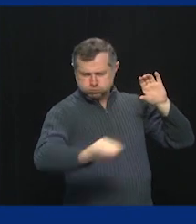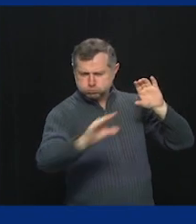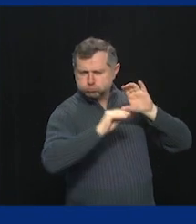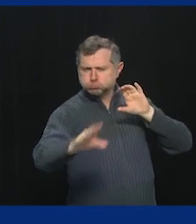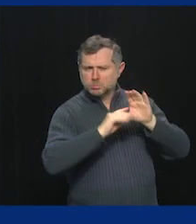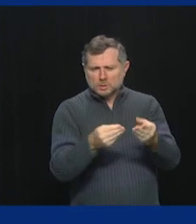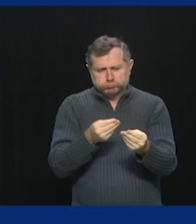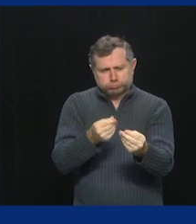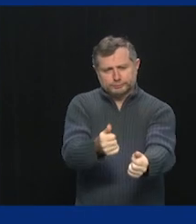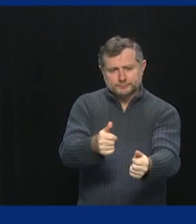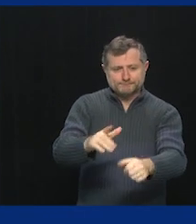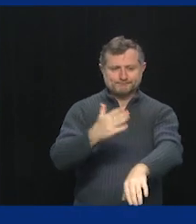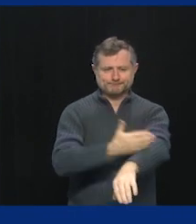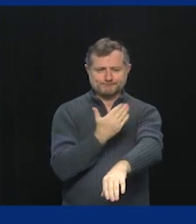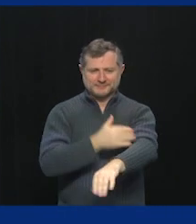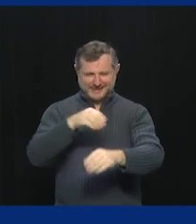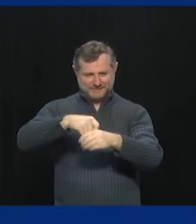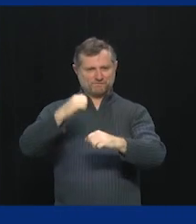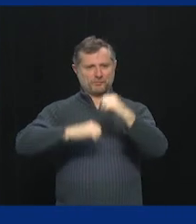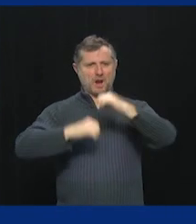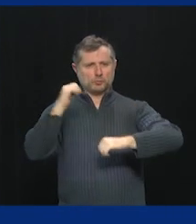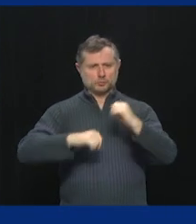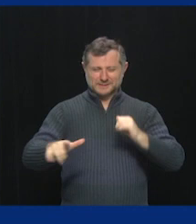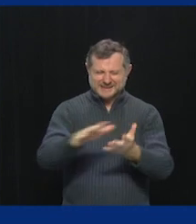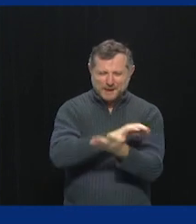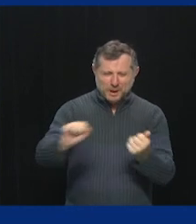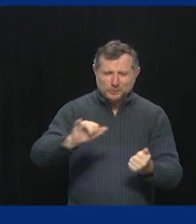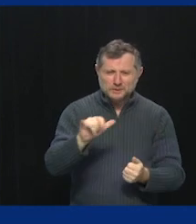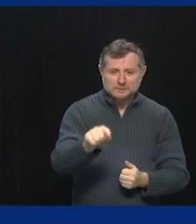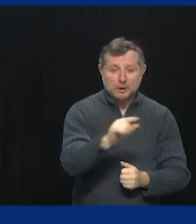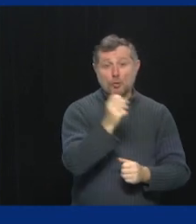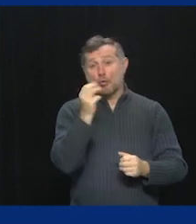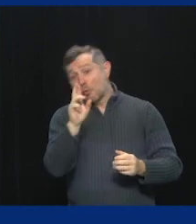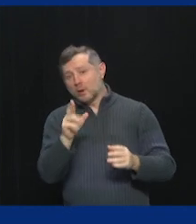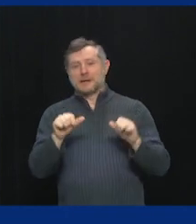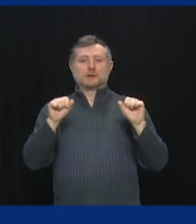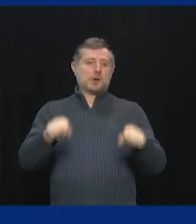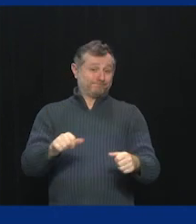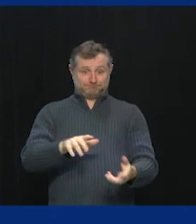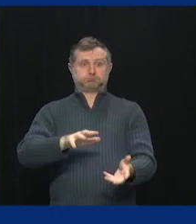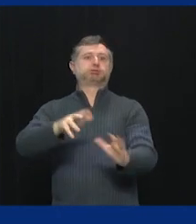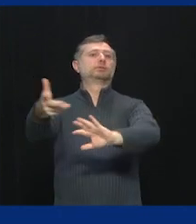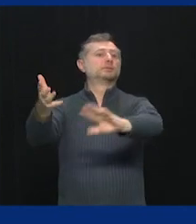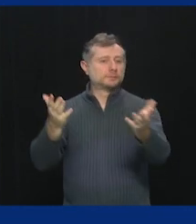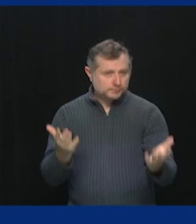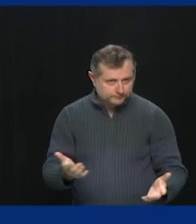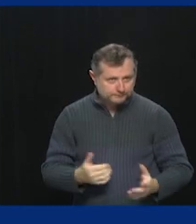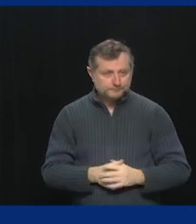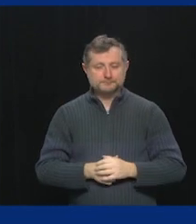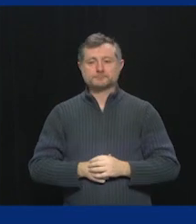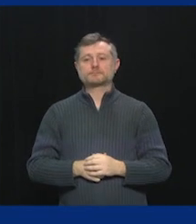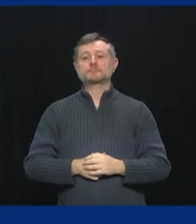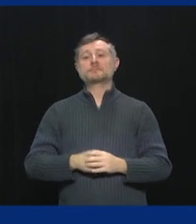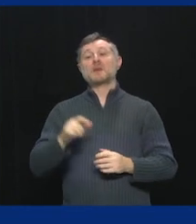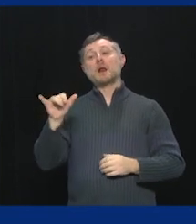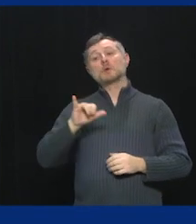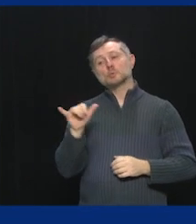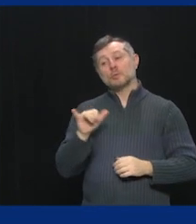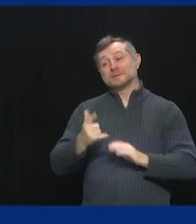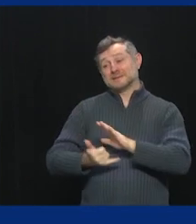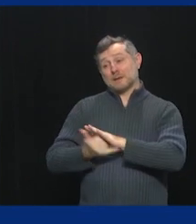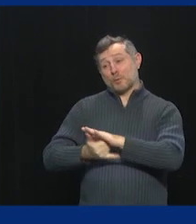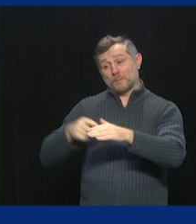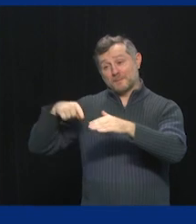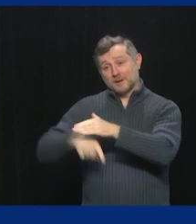infrastructure that has been damaged or is a vulnerability going forth. That also includes the streets surrounding our subways. The good news